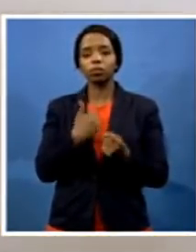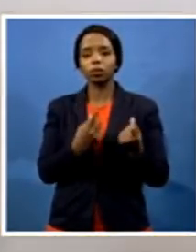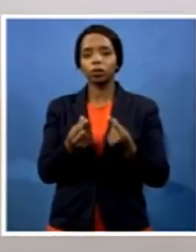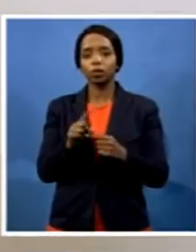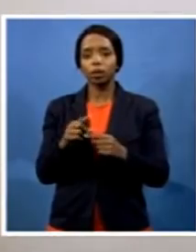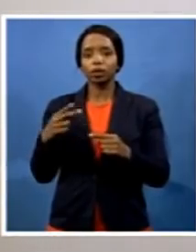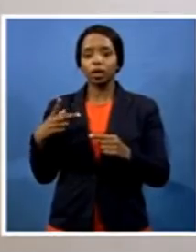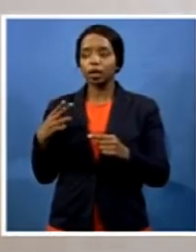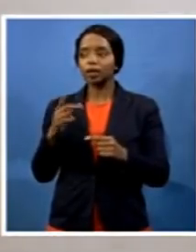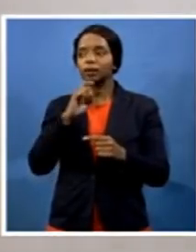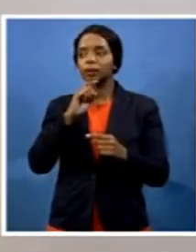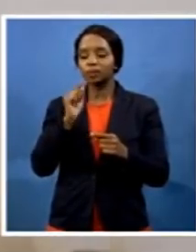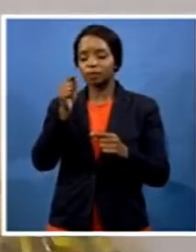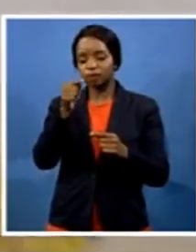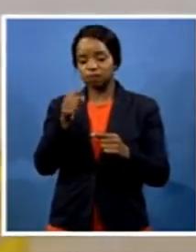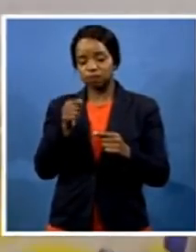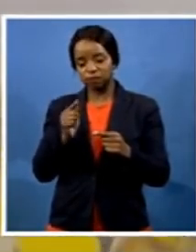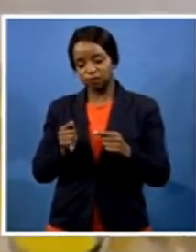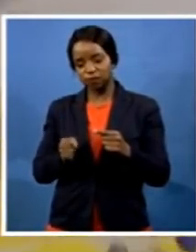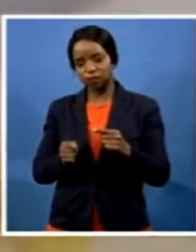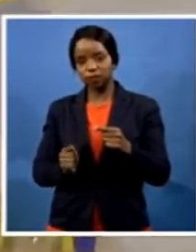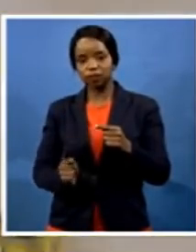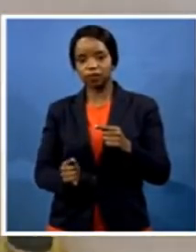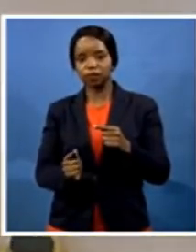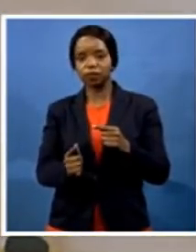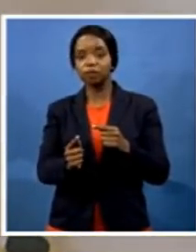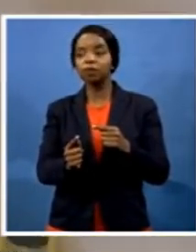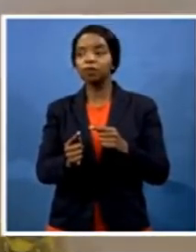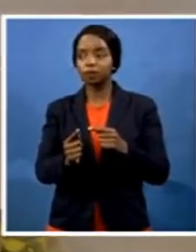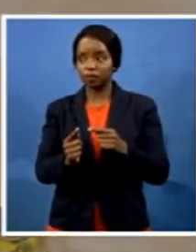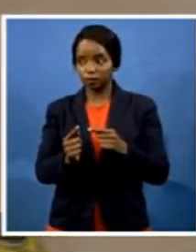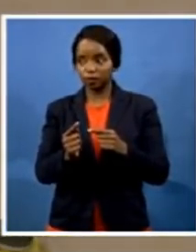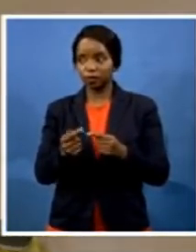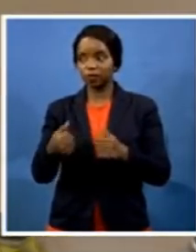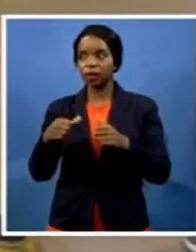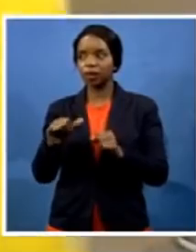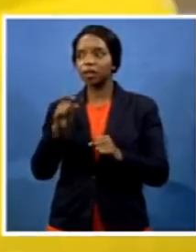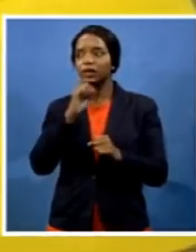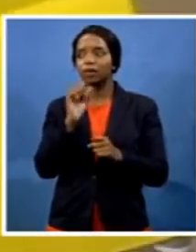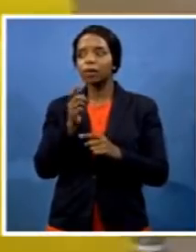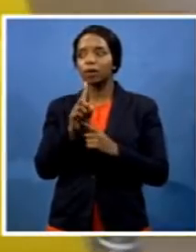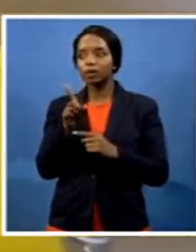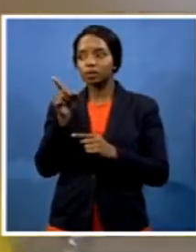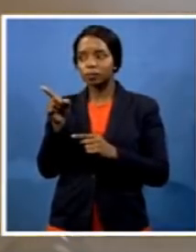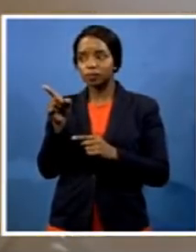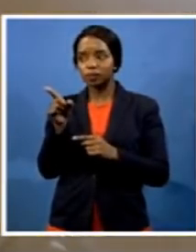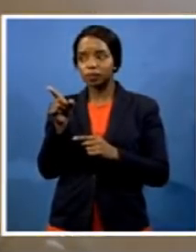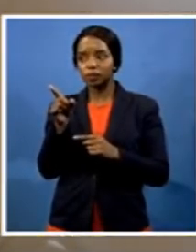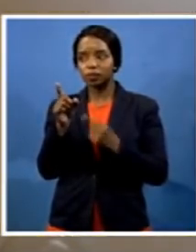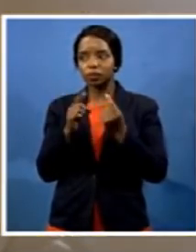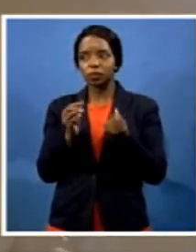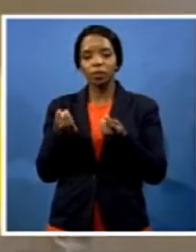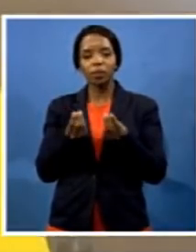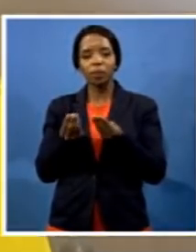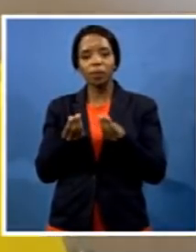cut using my cutter, and then after I use this polyester material, and then